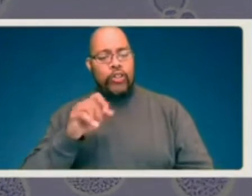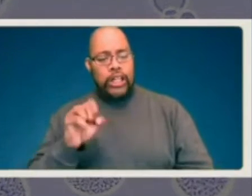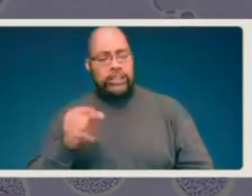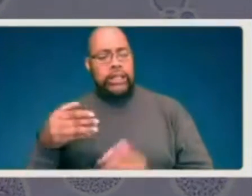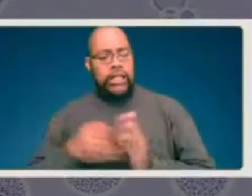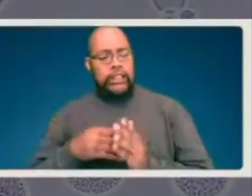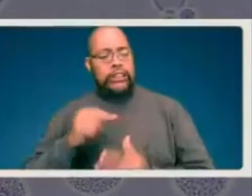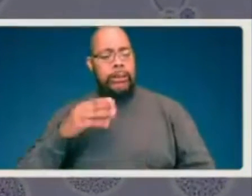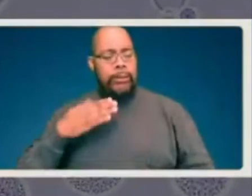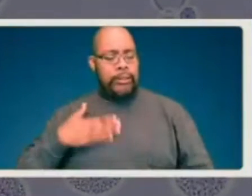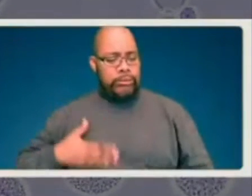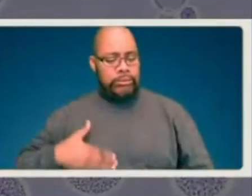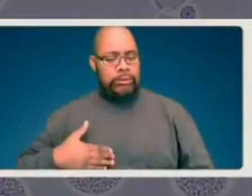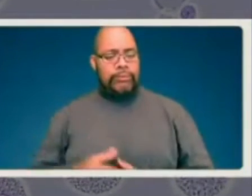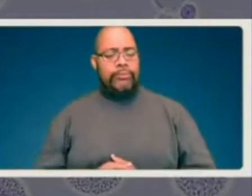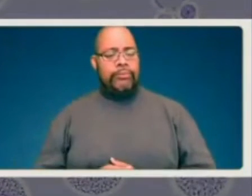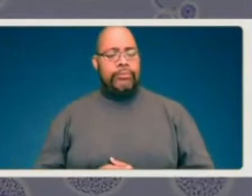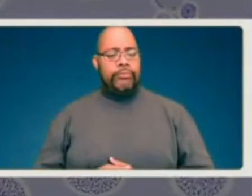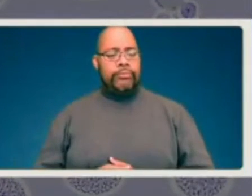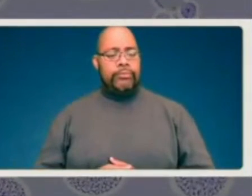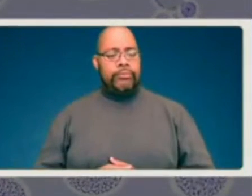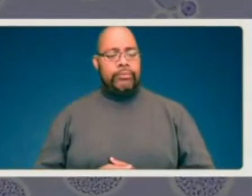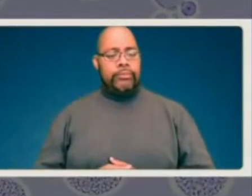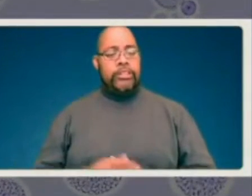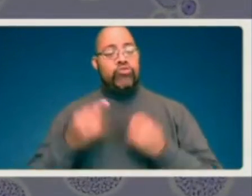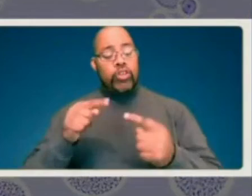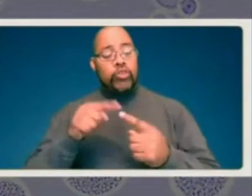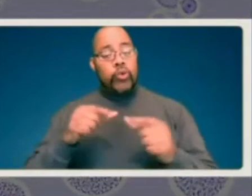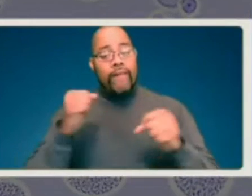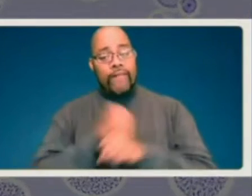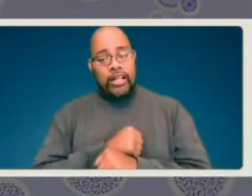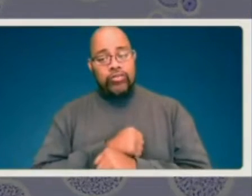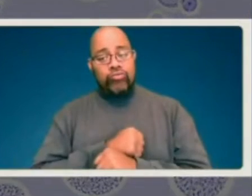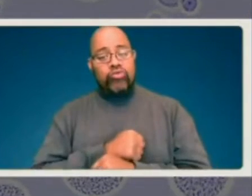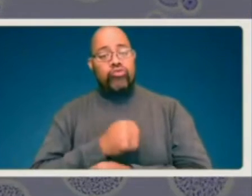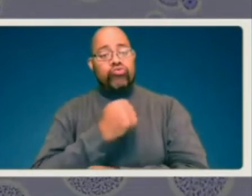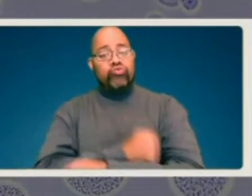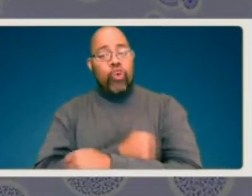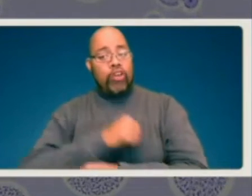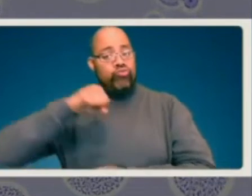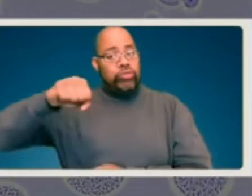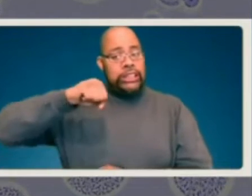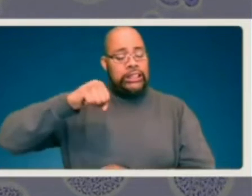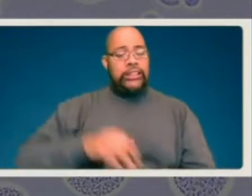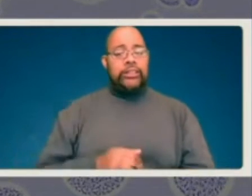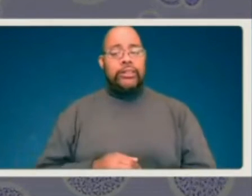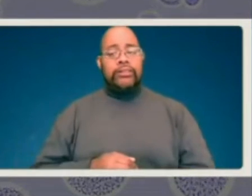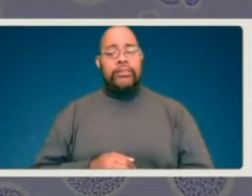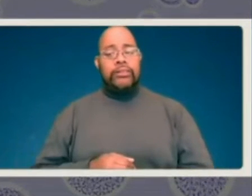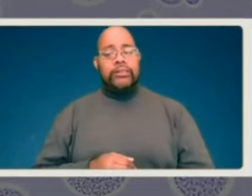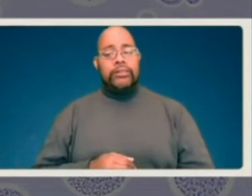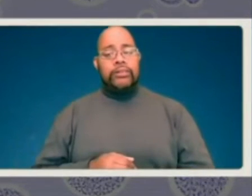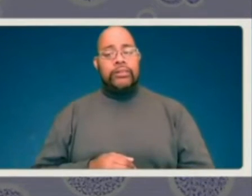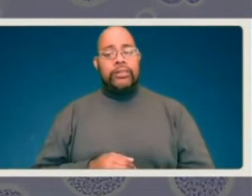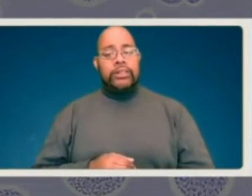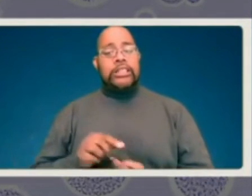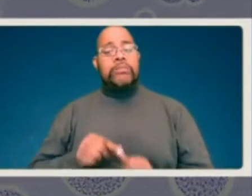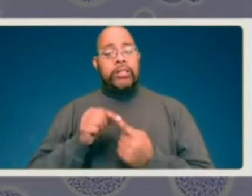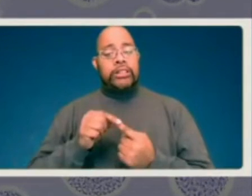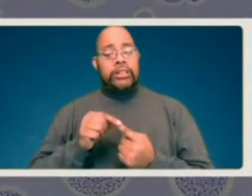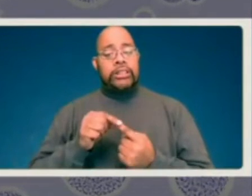considering macrophage diversity in an attempt to fight drug resistance, particularly